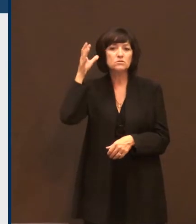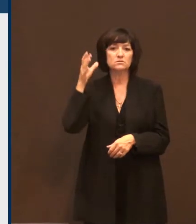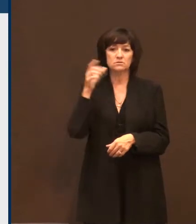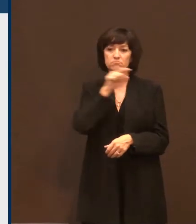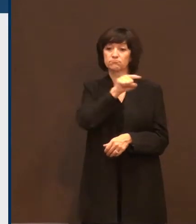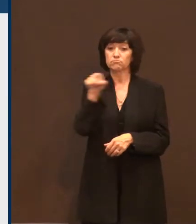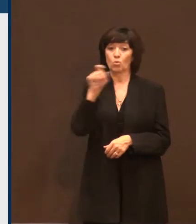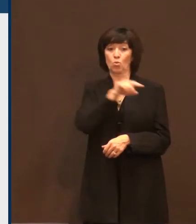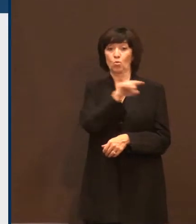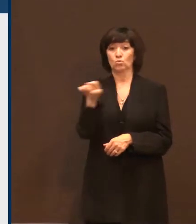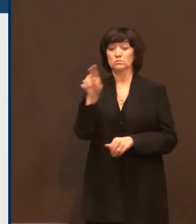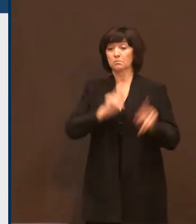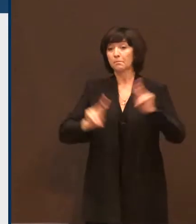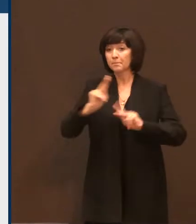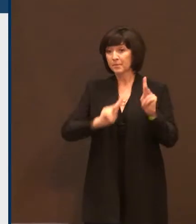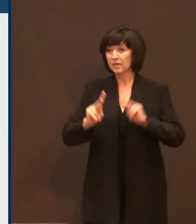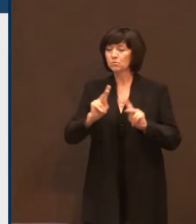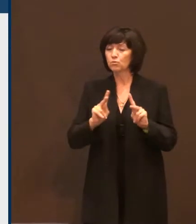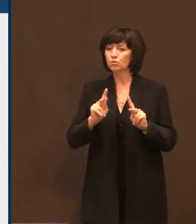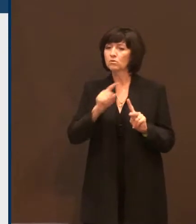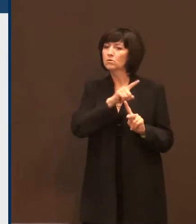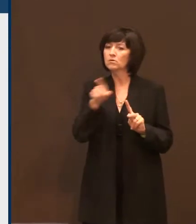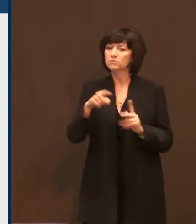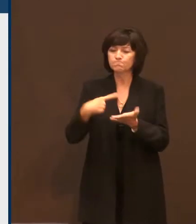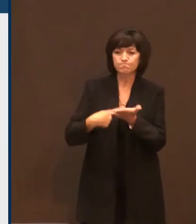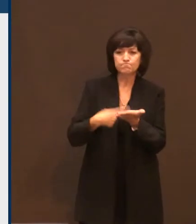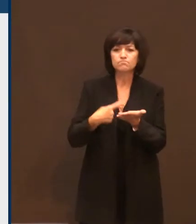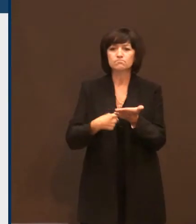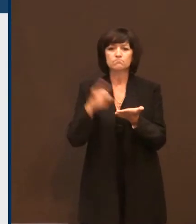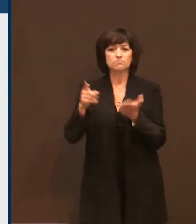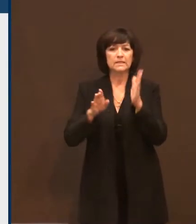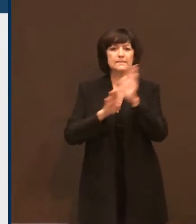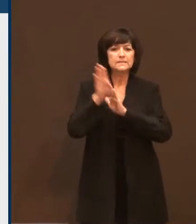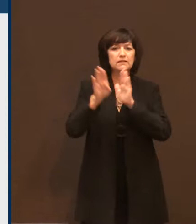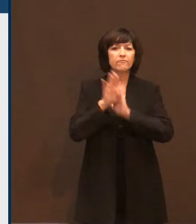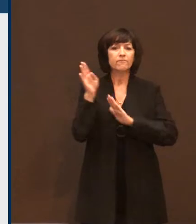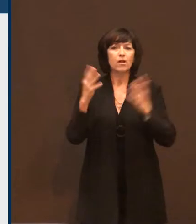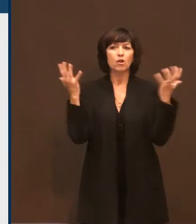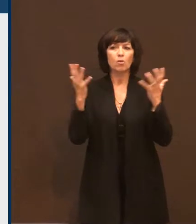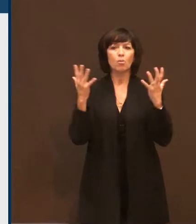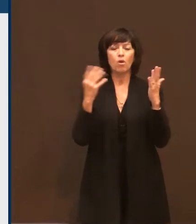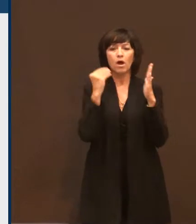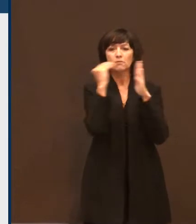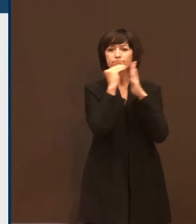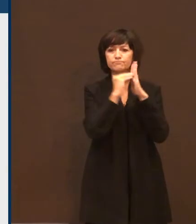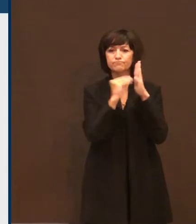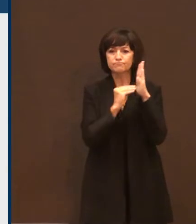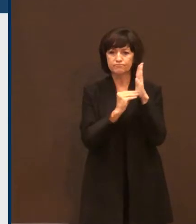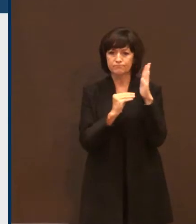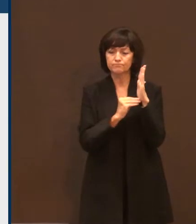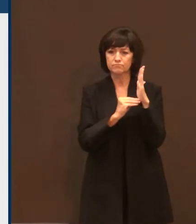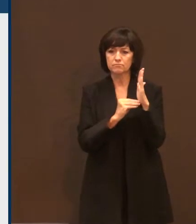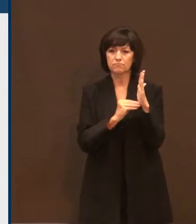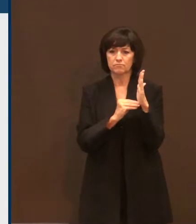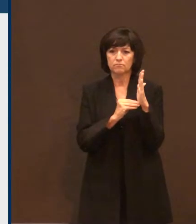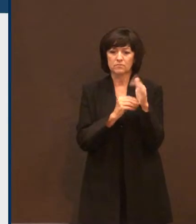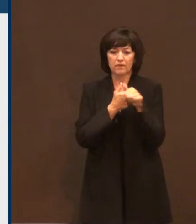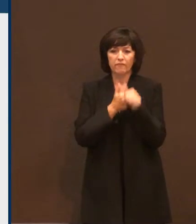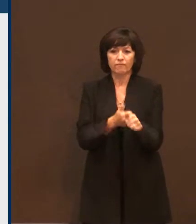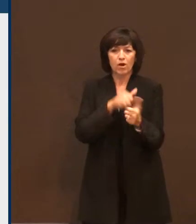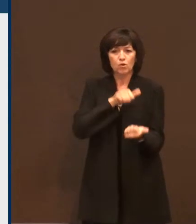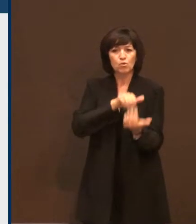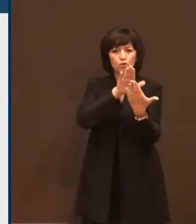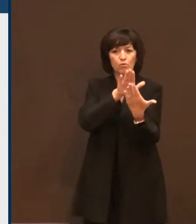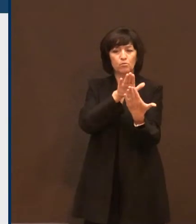developed an approach that we're asking school districts to look at, depending on the health of the